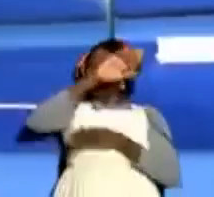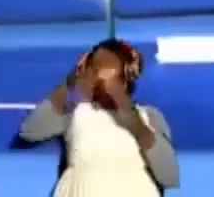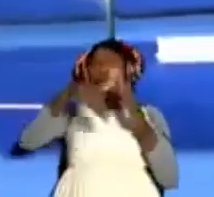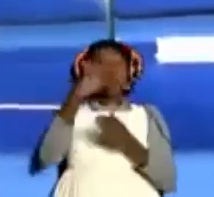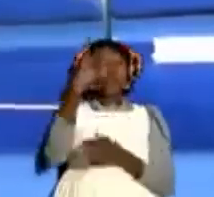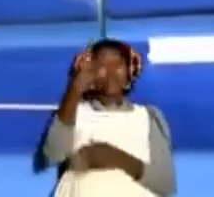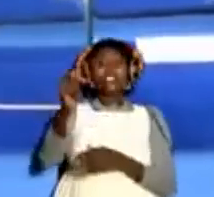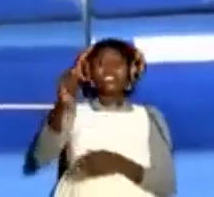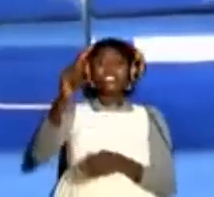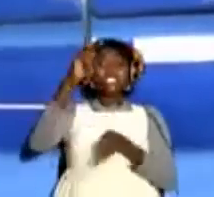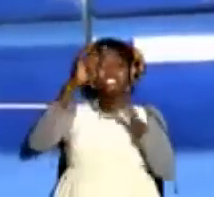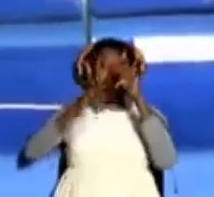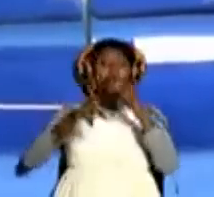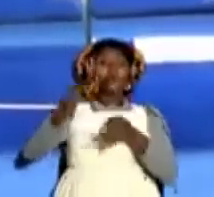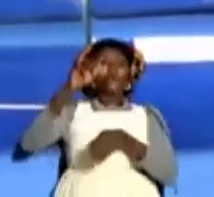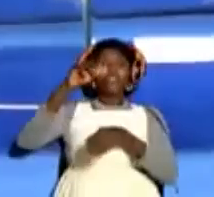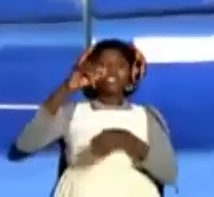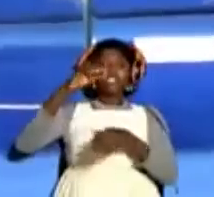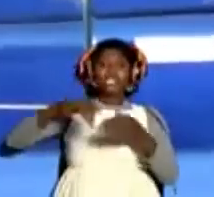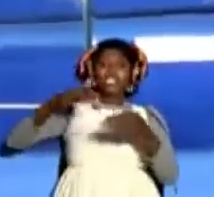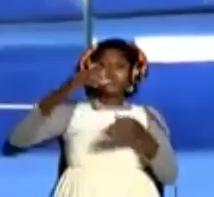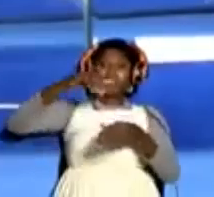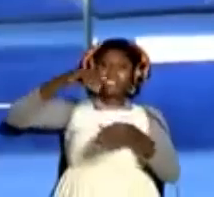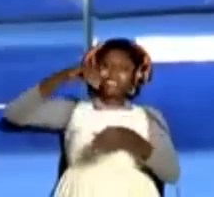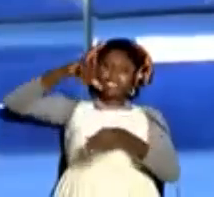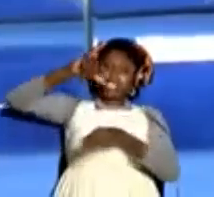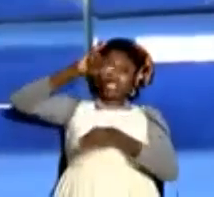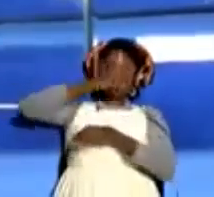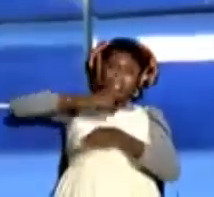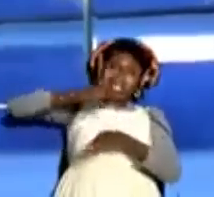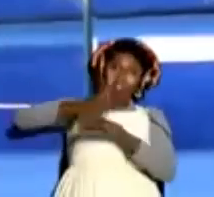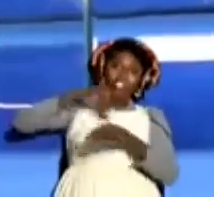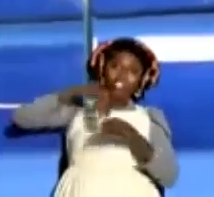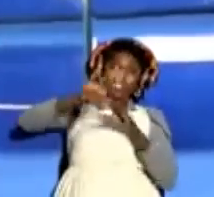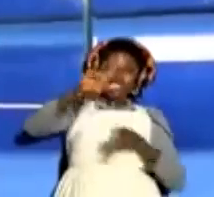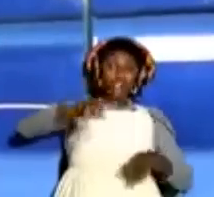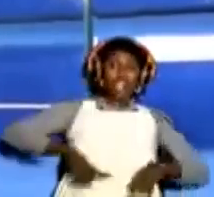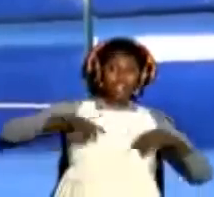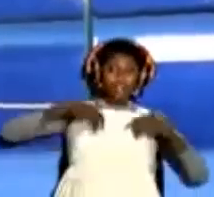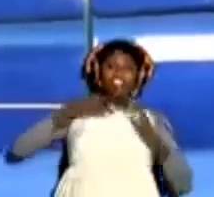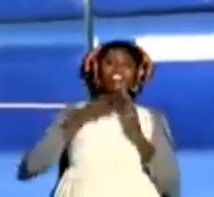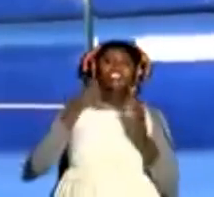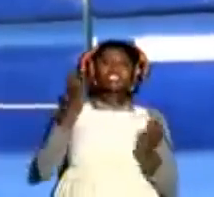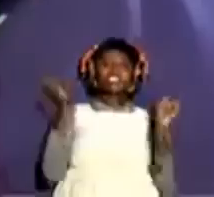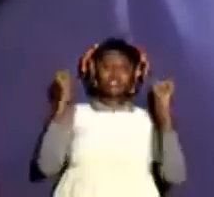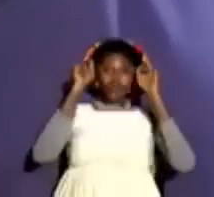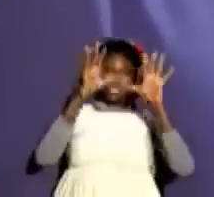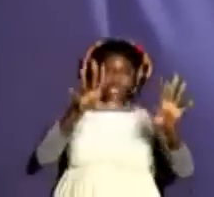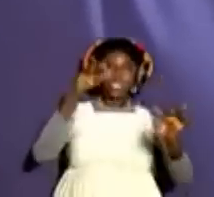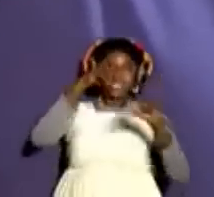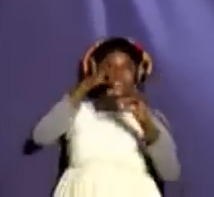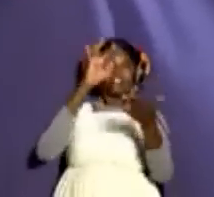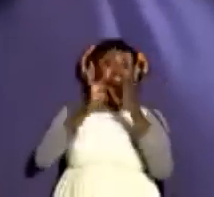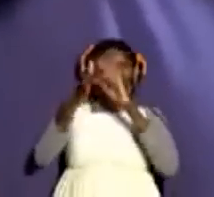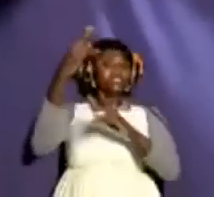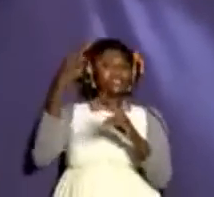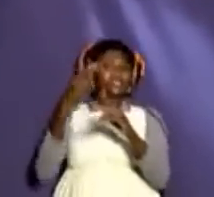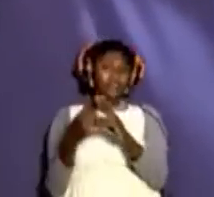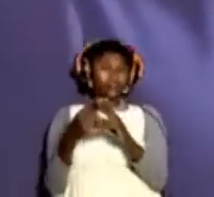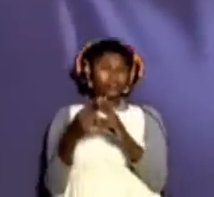that was ordained concerning you from the foundation of the world, from tonight, it is released in the name of Jesus.